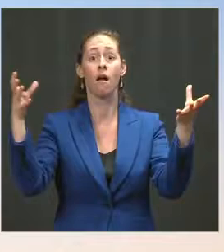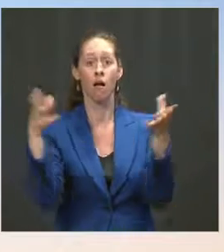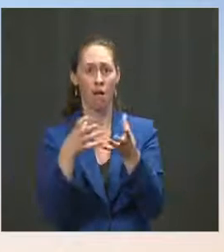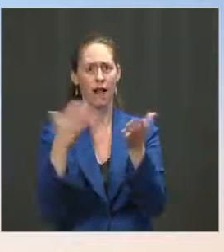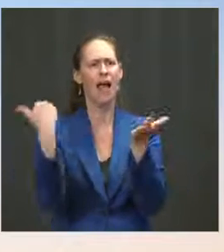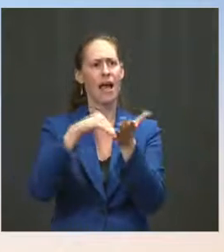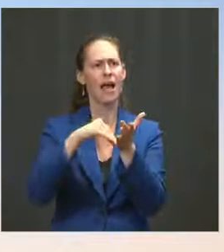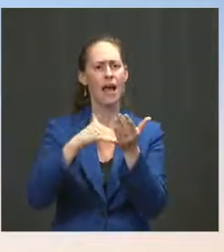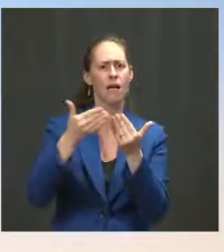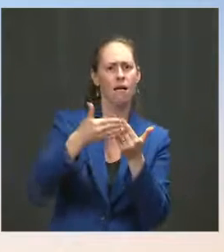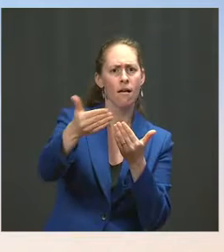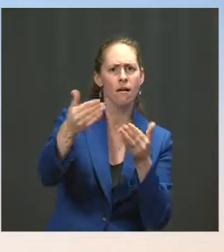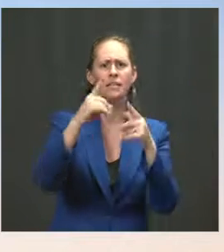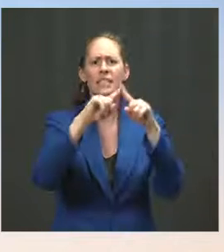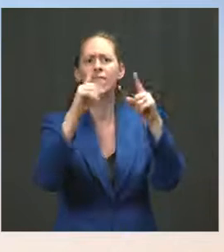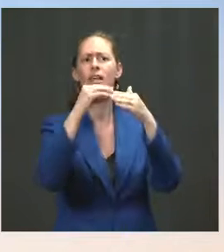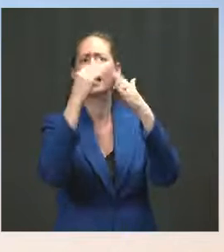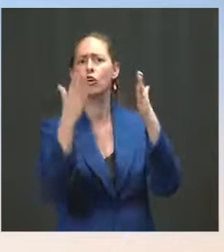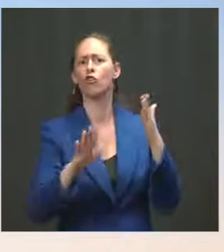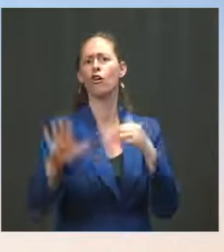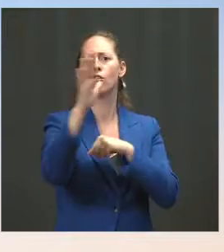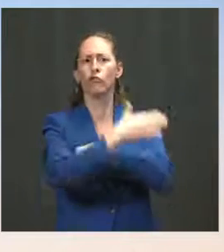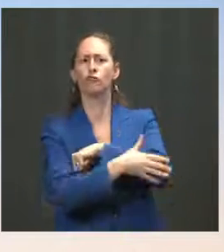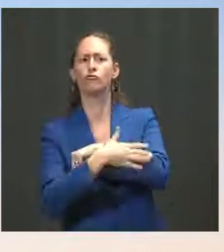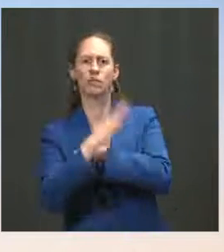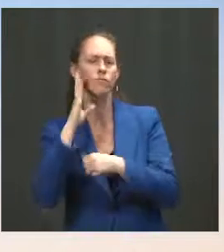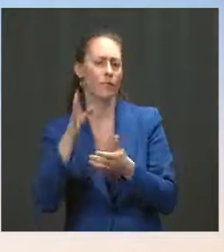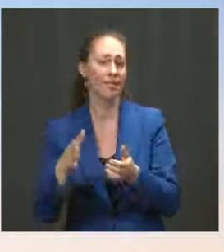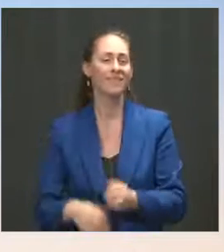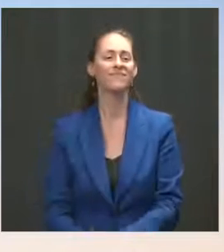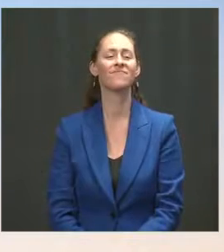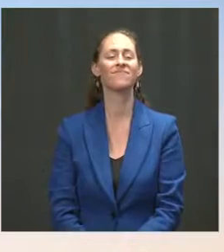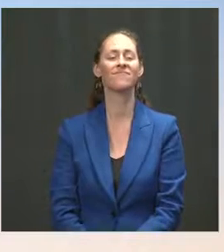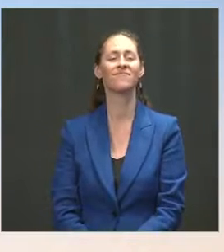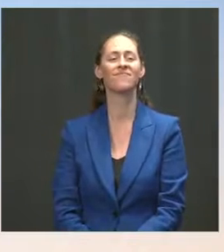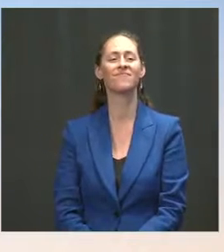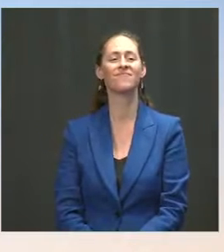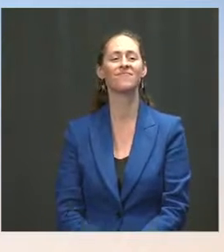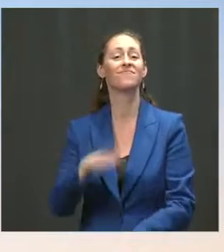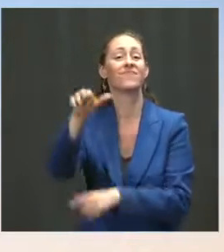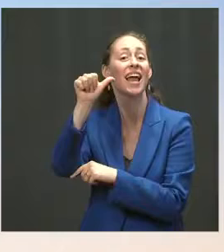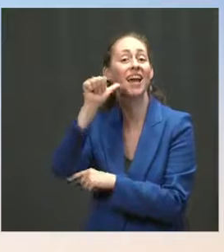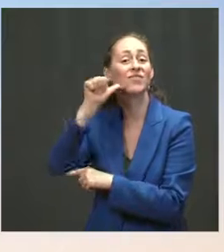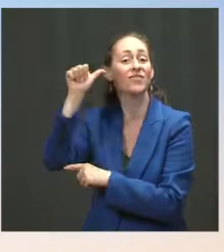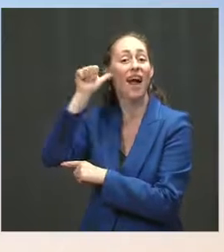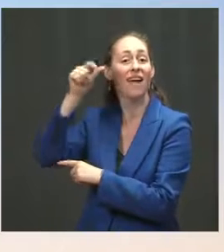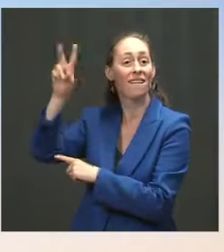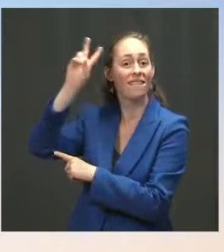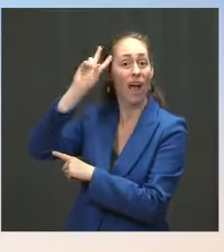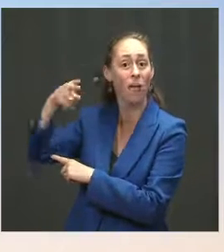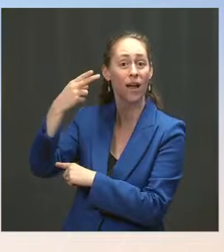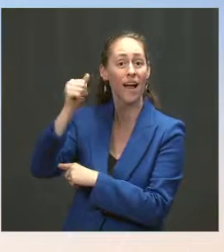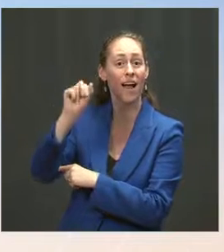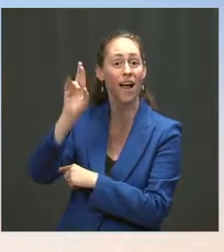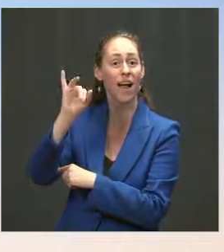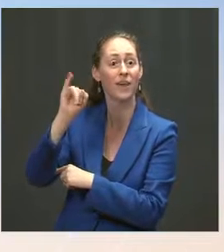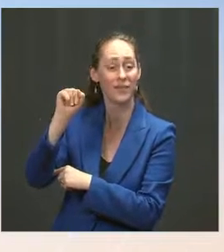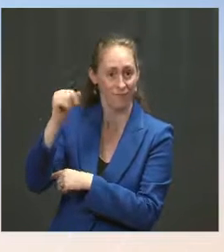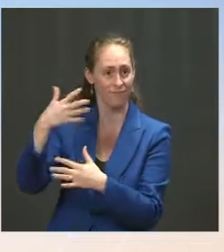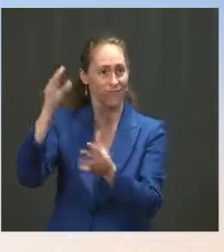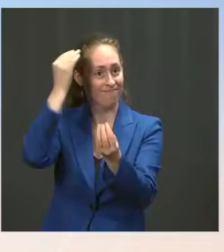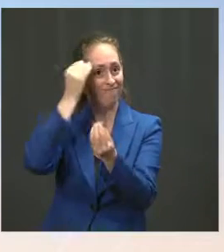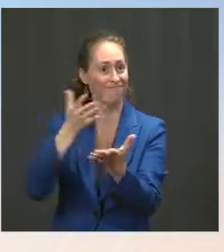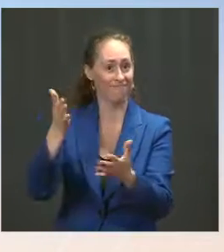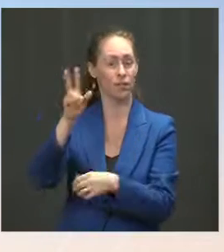note that yesterday, Vice President Harris announced that 2.5 million Americans have signed up for health insurance during the special